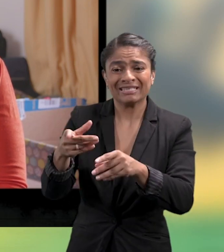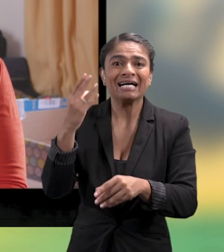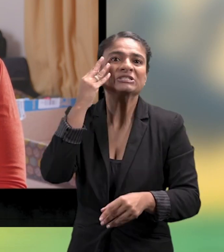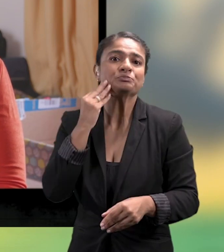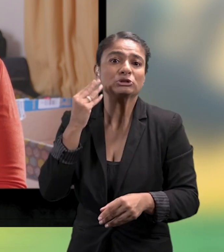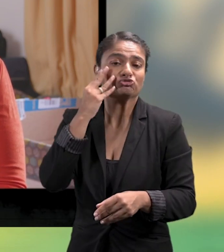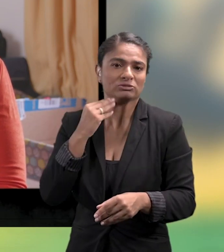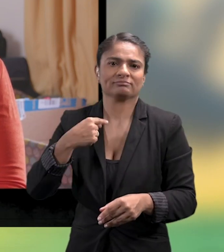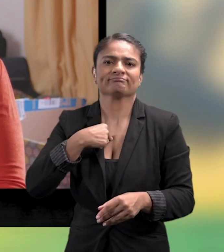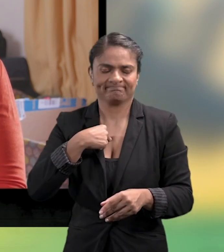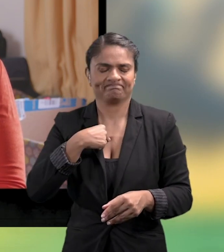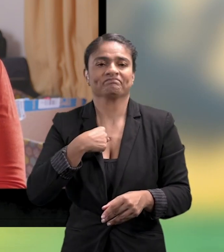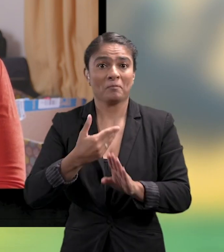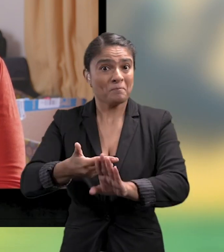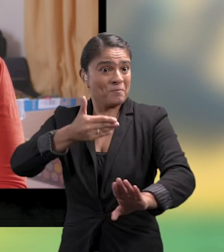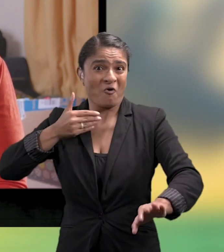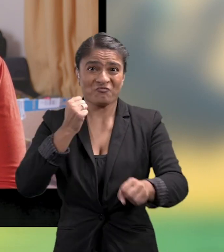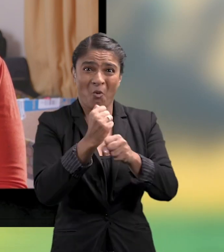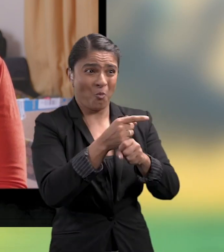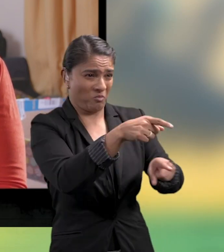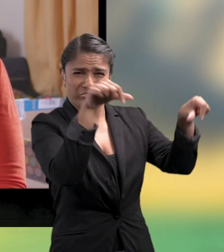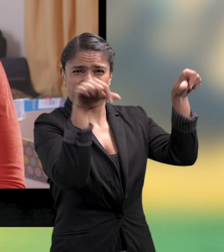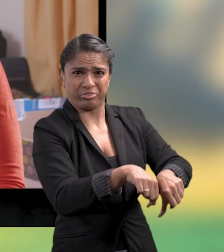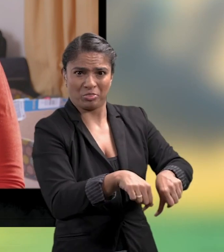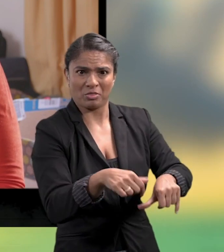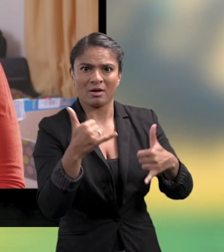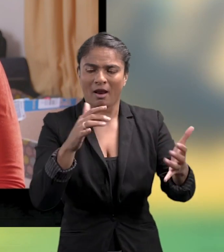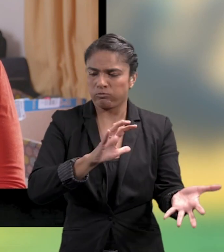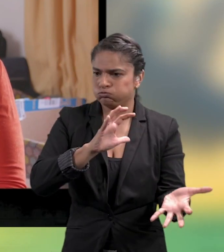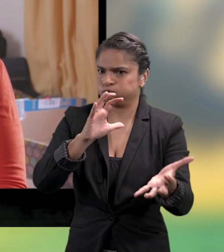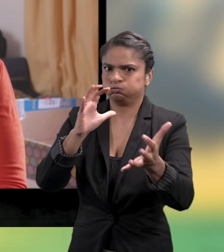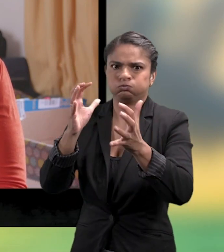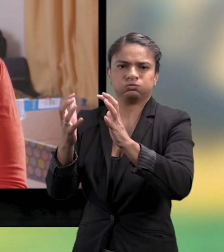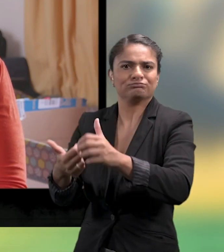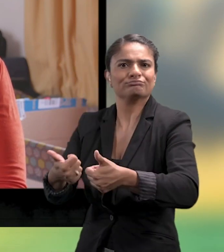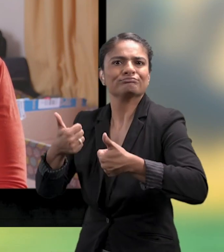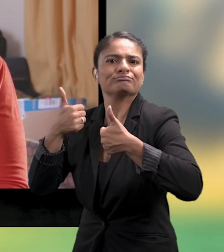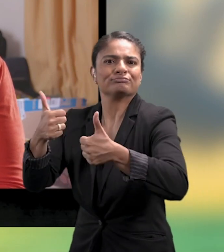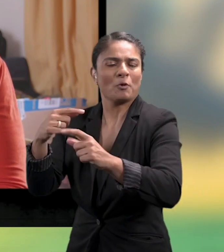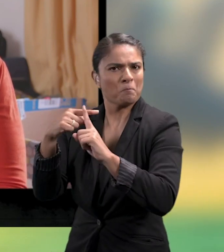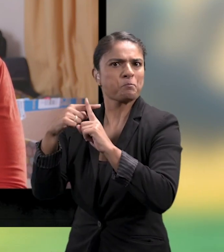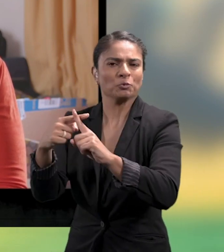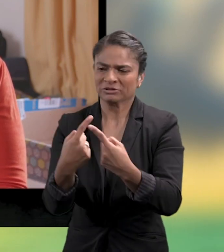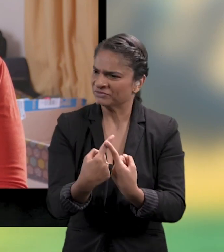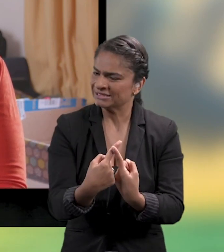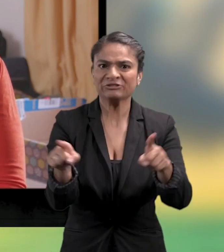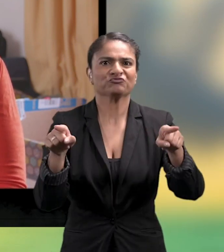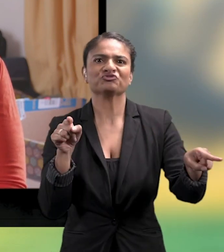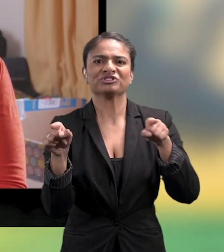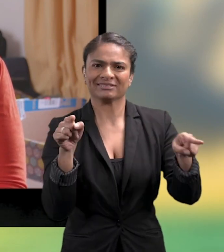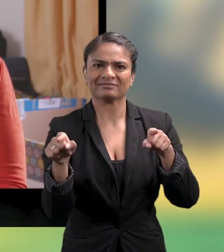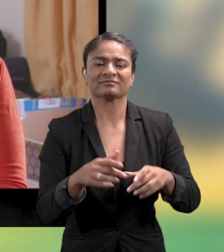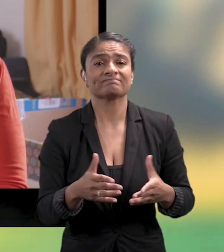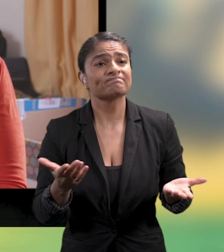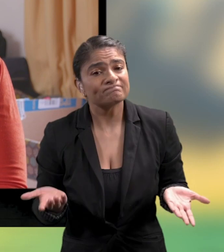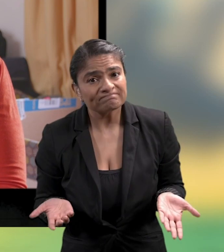ekinang leona is quite different from the one I had with the other company.